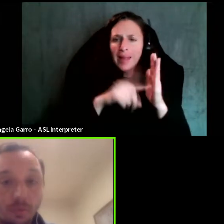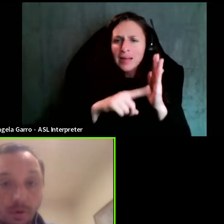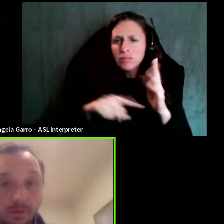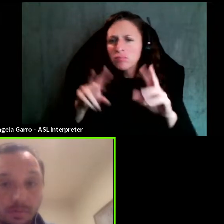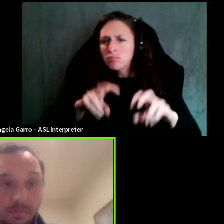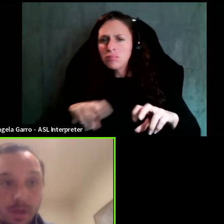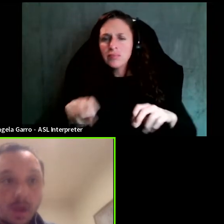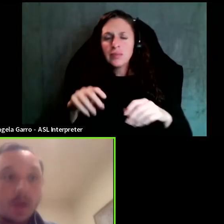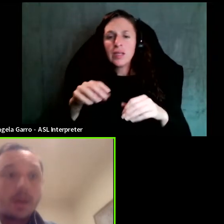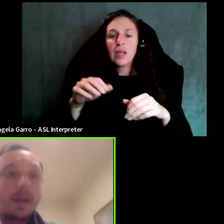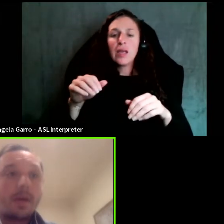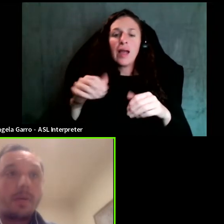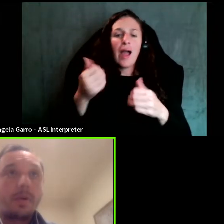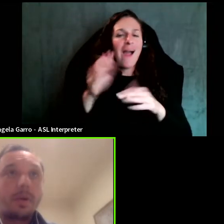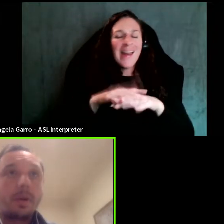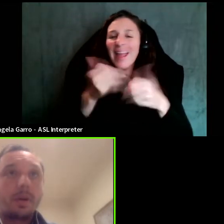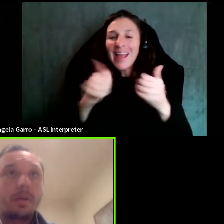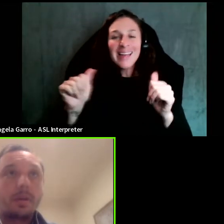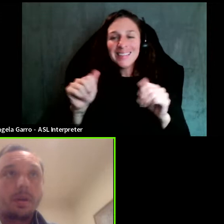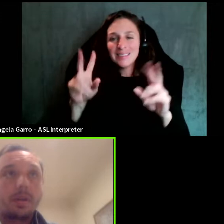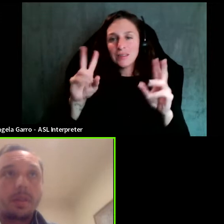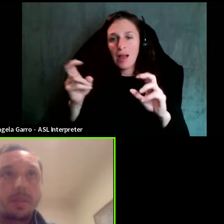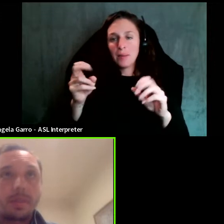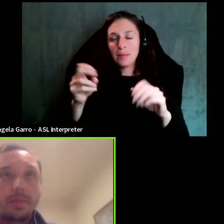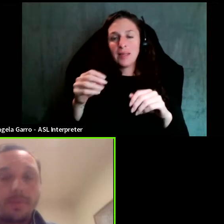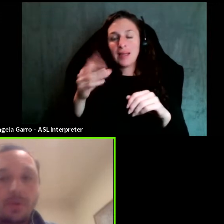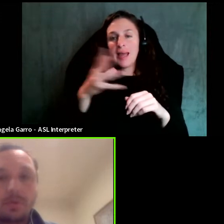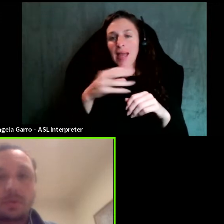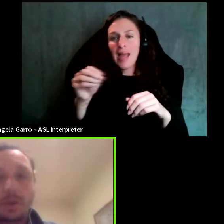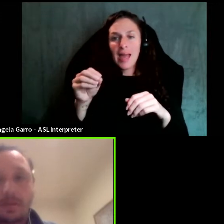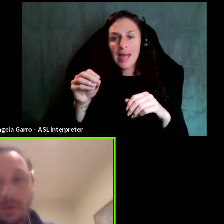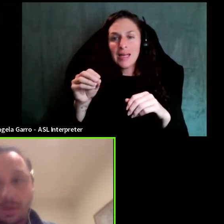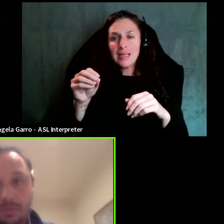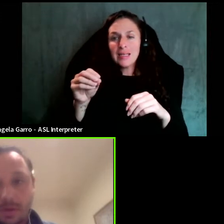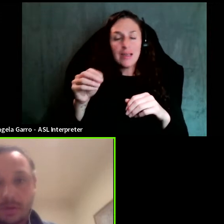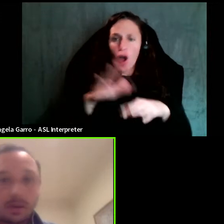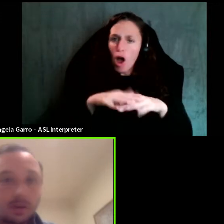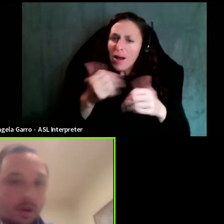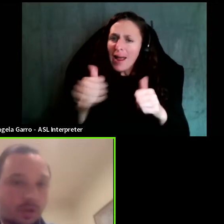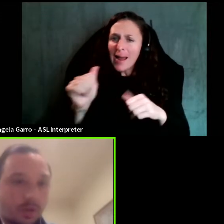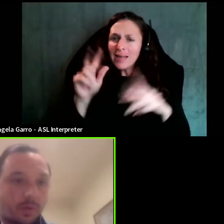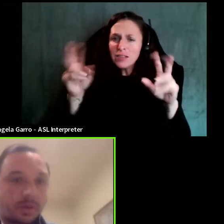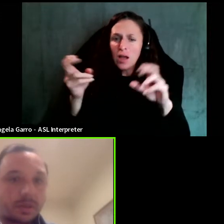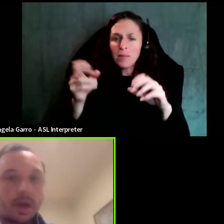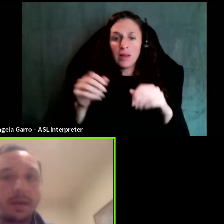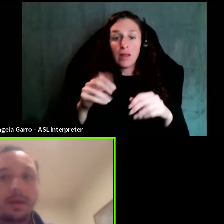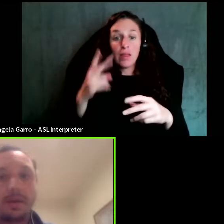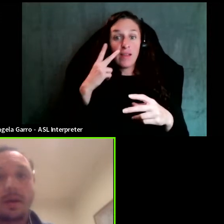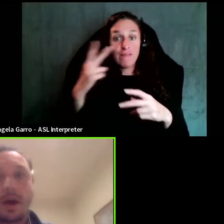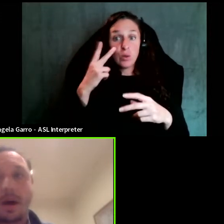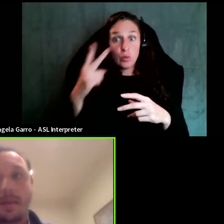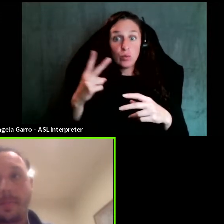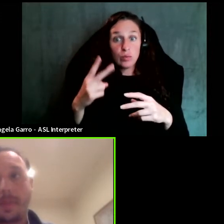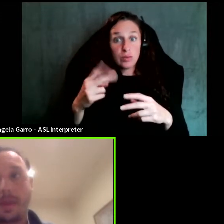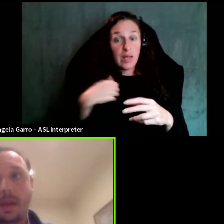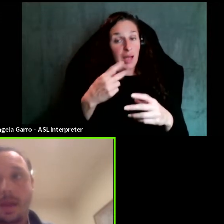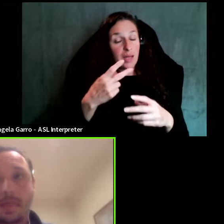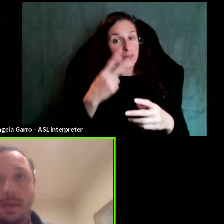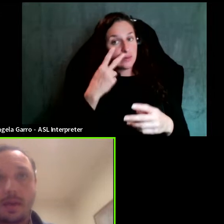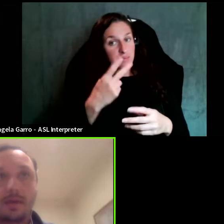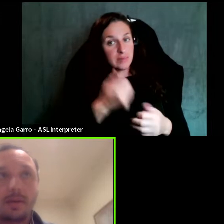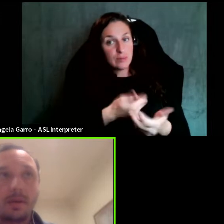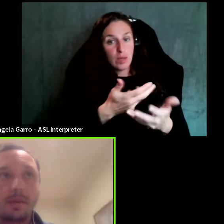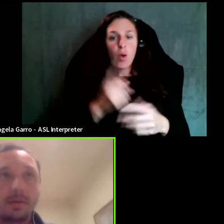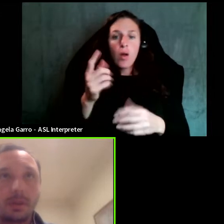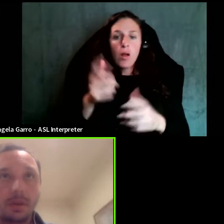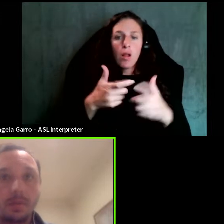environment, of course. Now, the views that have been expressed are largely one-sided, and I